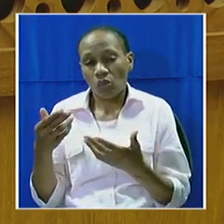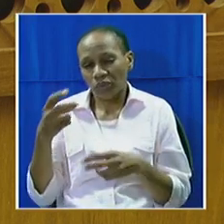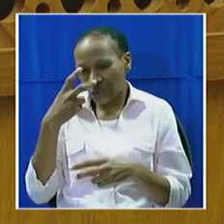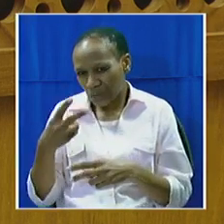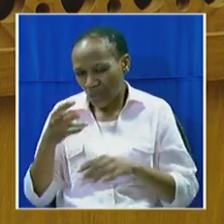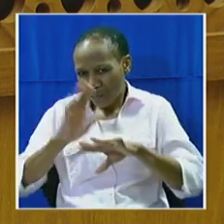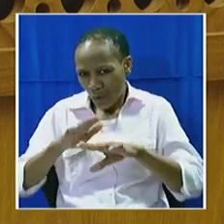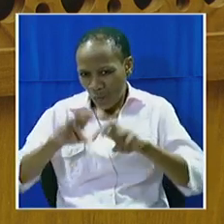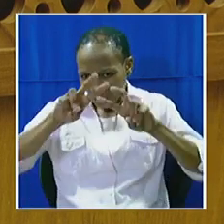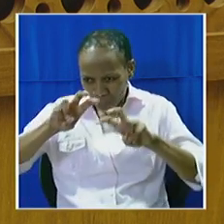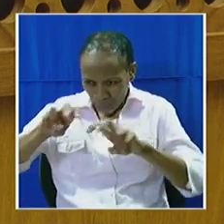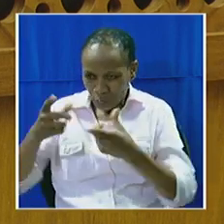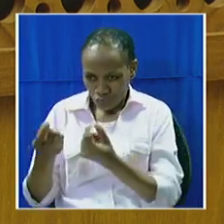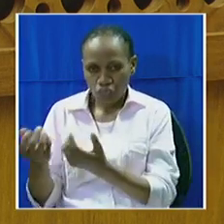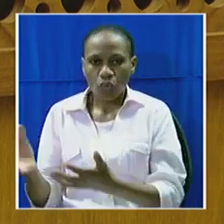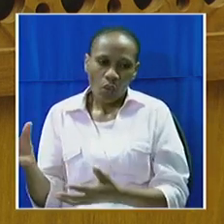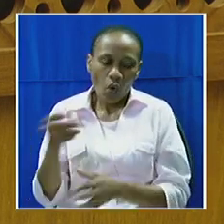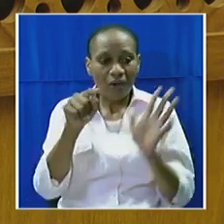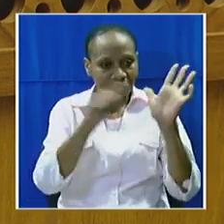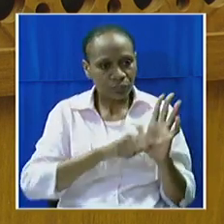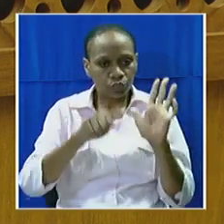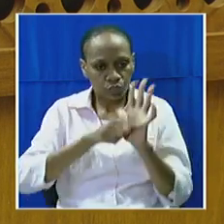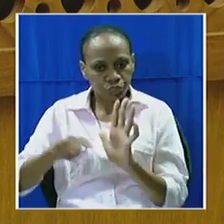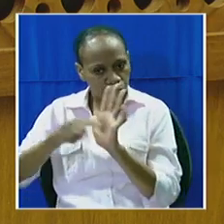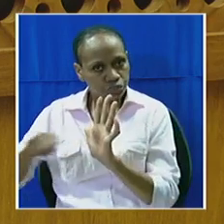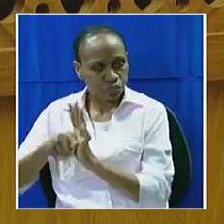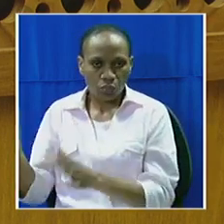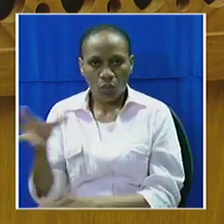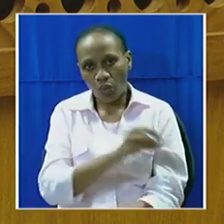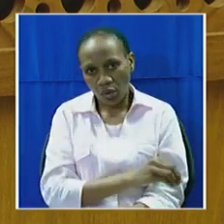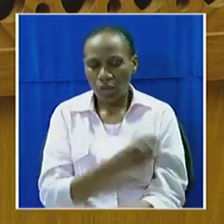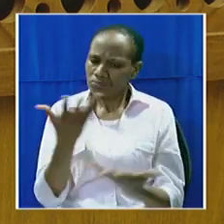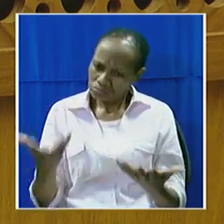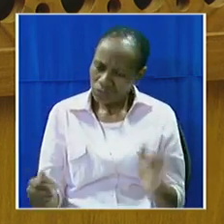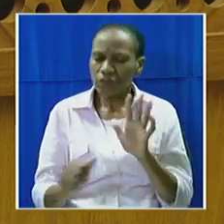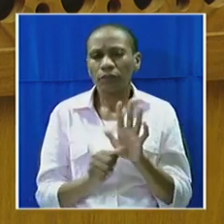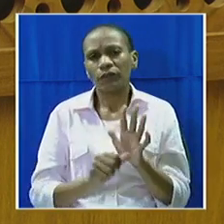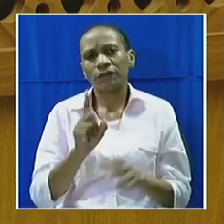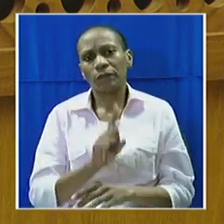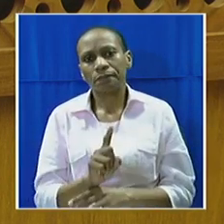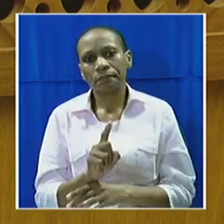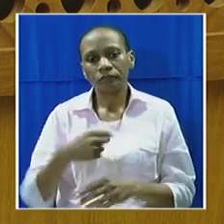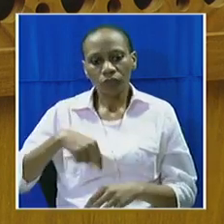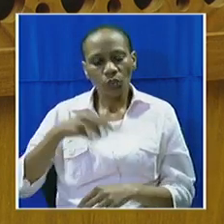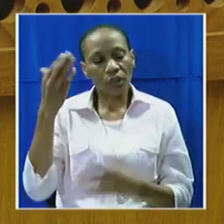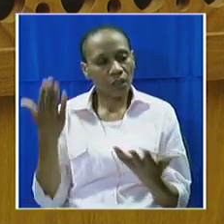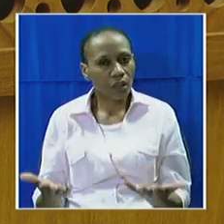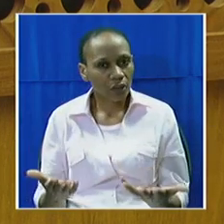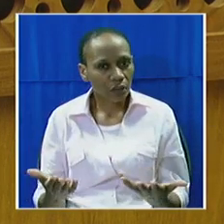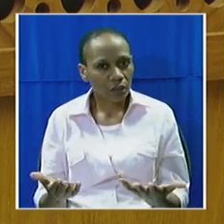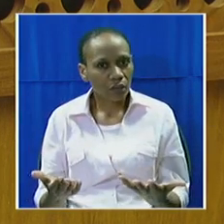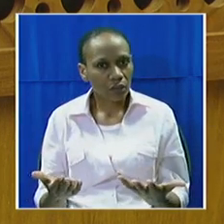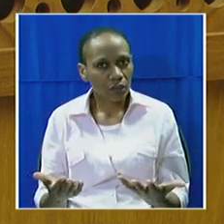we need to do so, and all of them have been negative up to this point. So I think it's important, therefore, that we must not